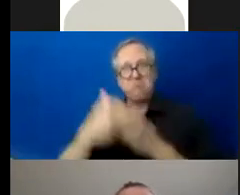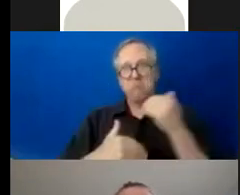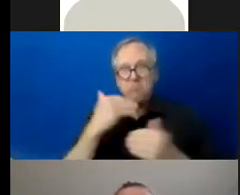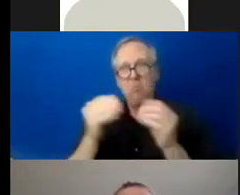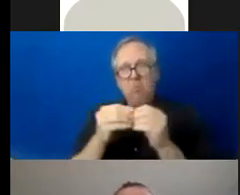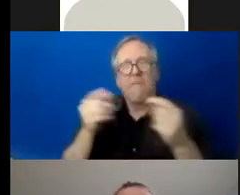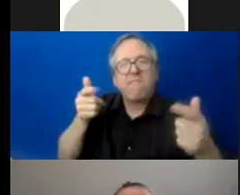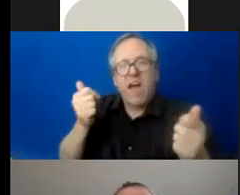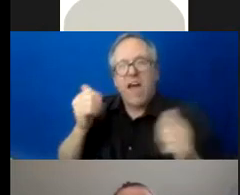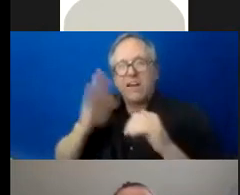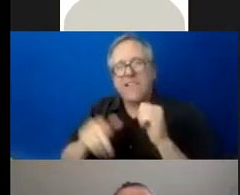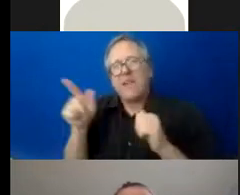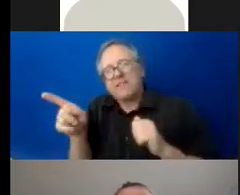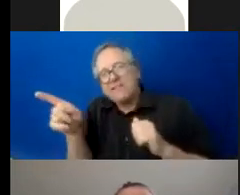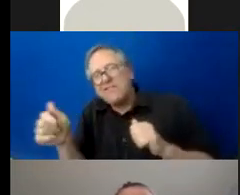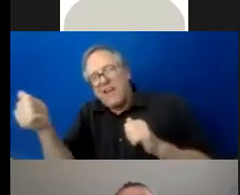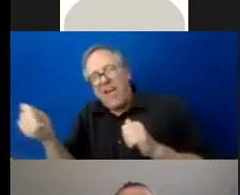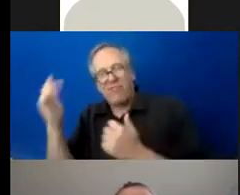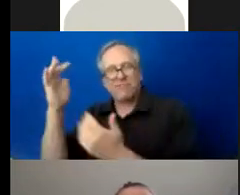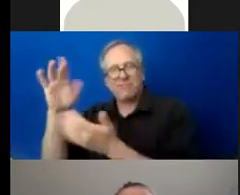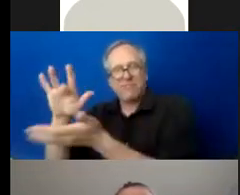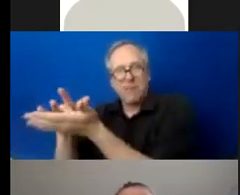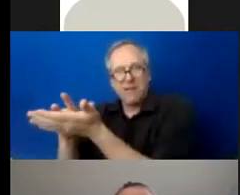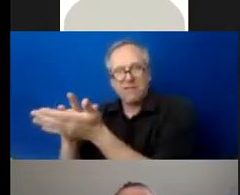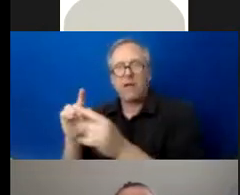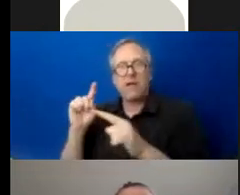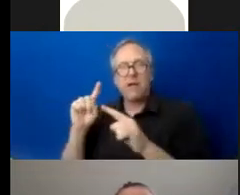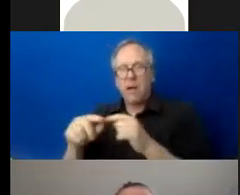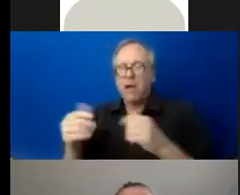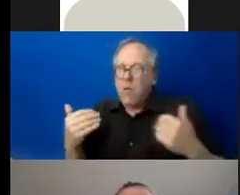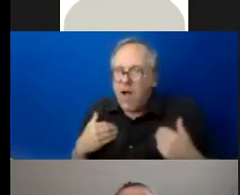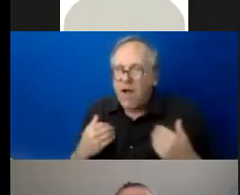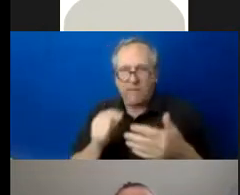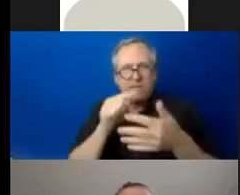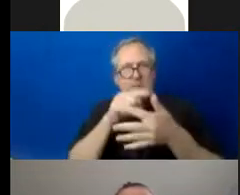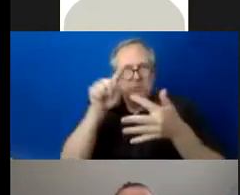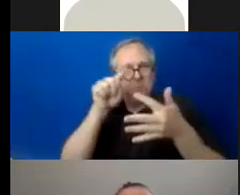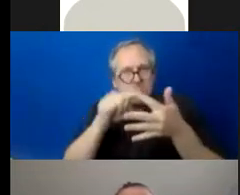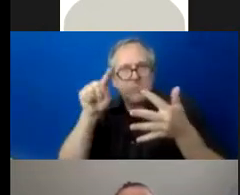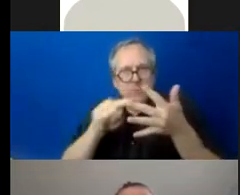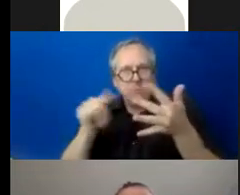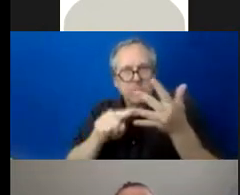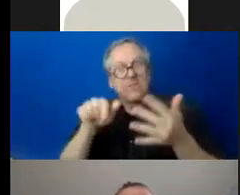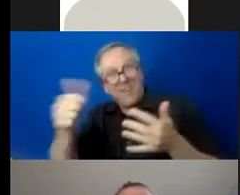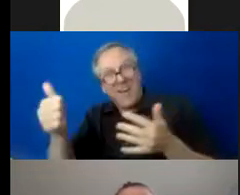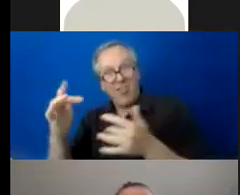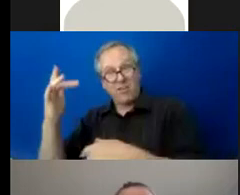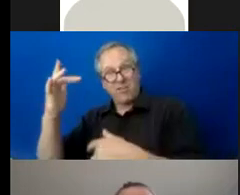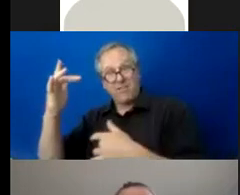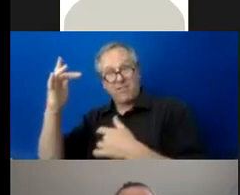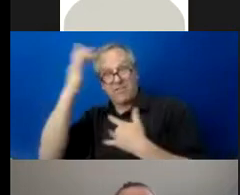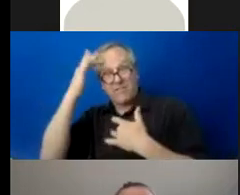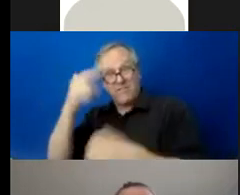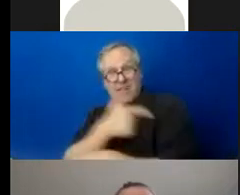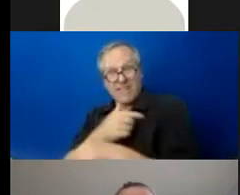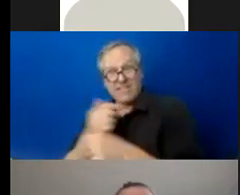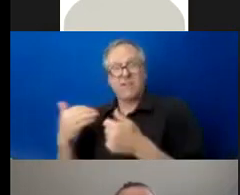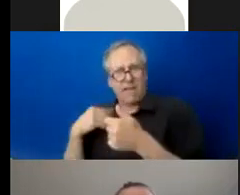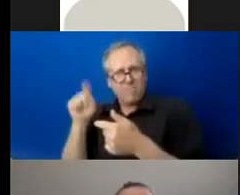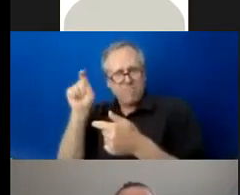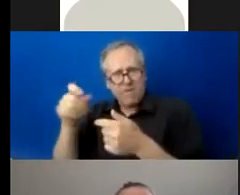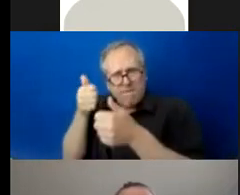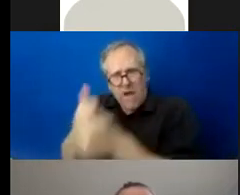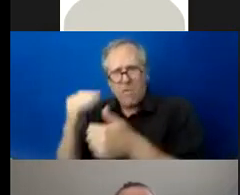timeline than usual, but all the steps were there. They went through every single step. And because COVID-19 is